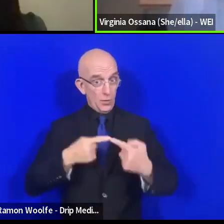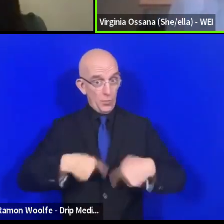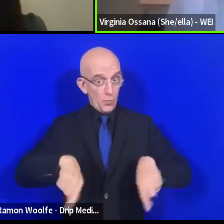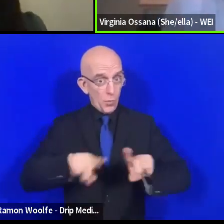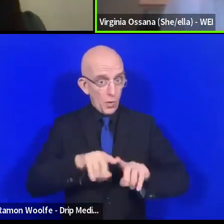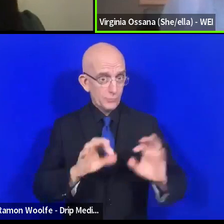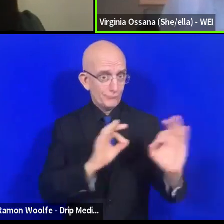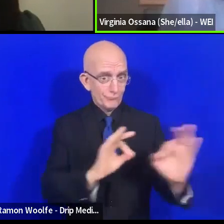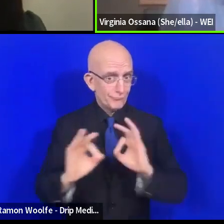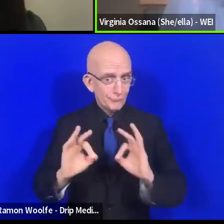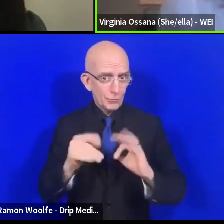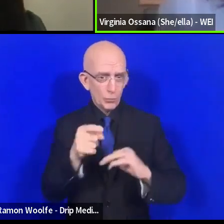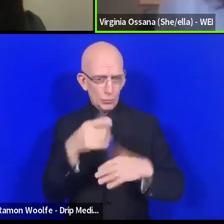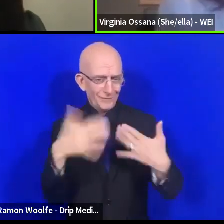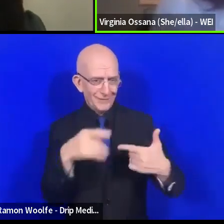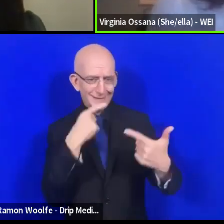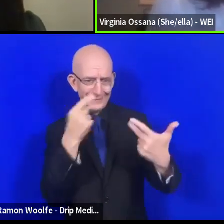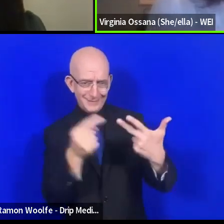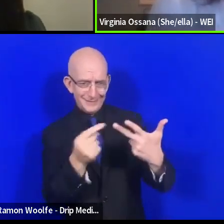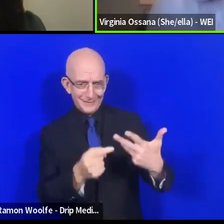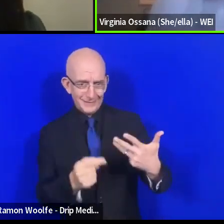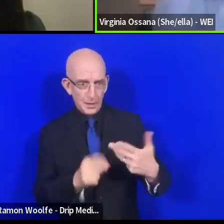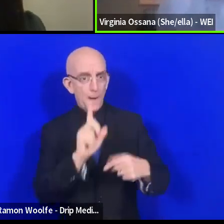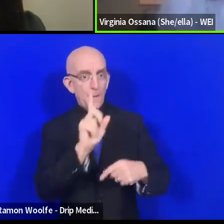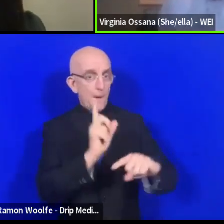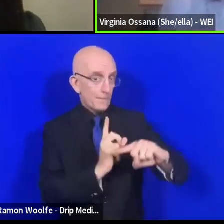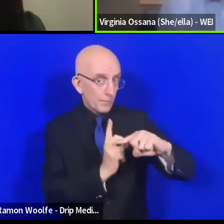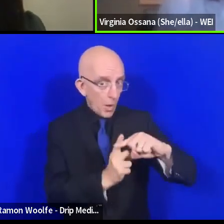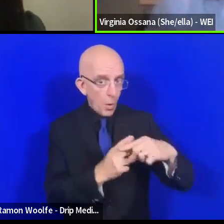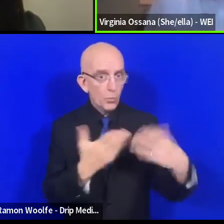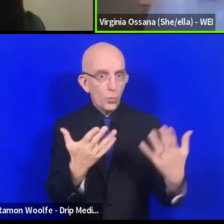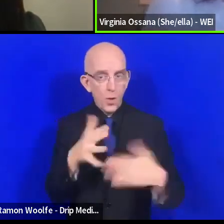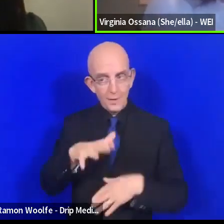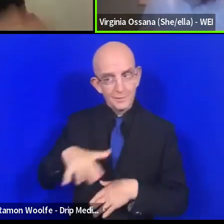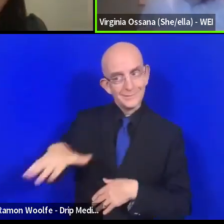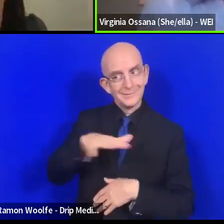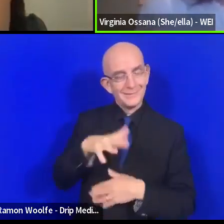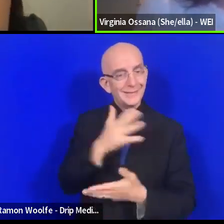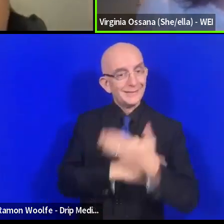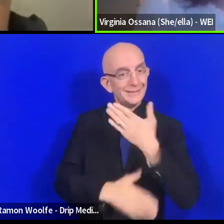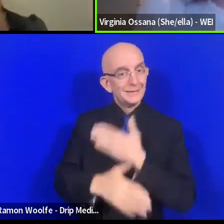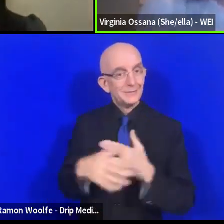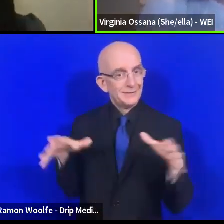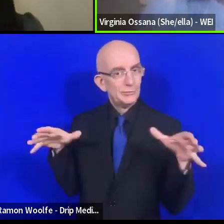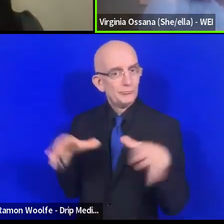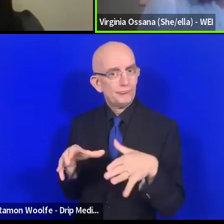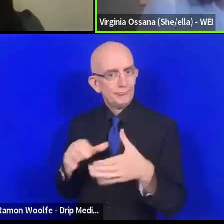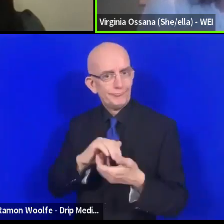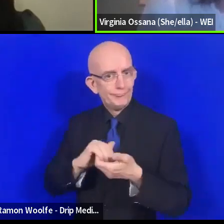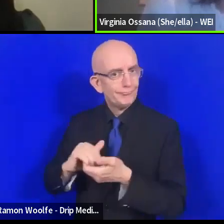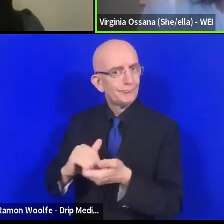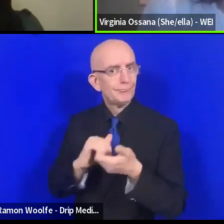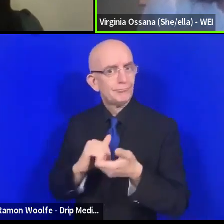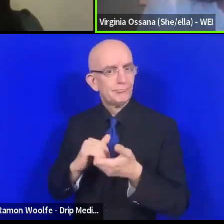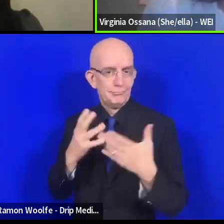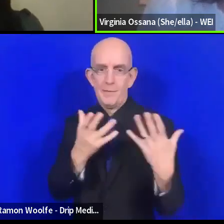communities had specific, spaces to convene and talk